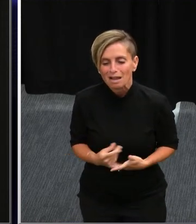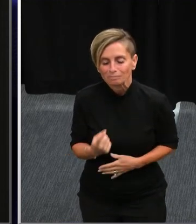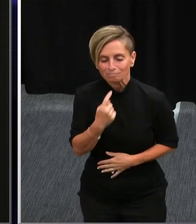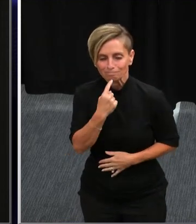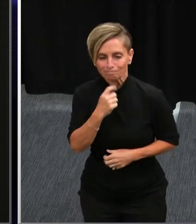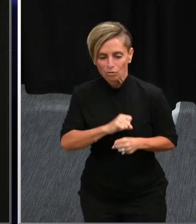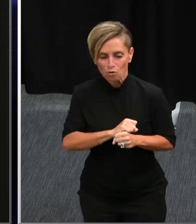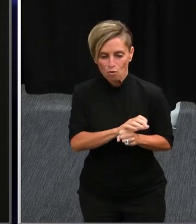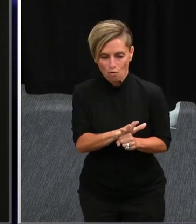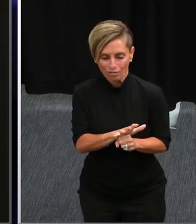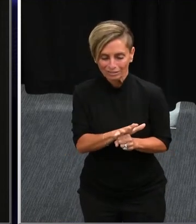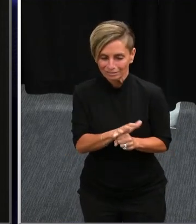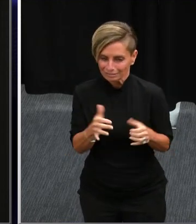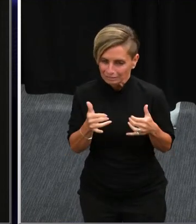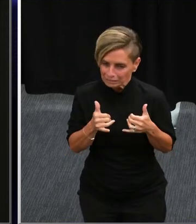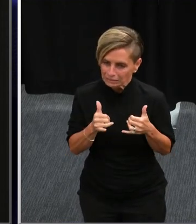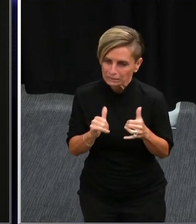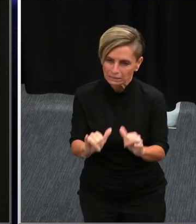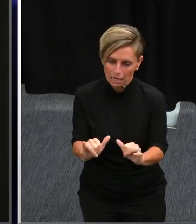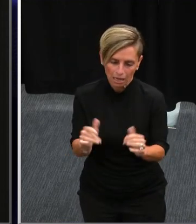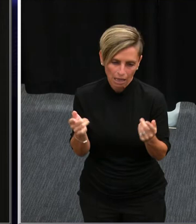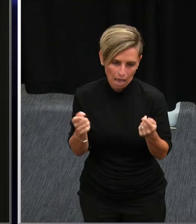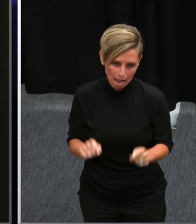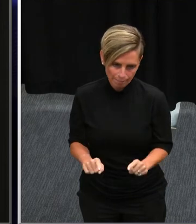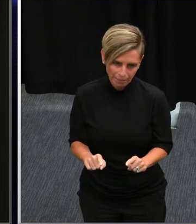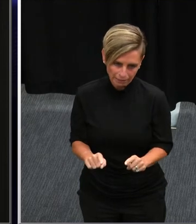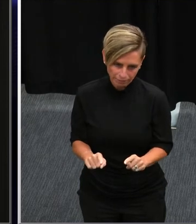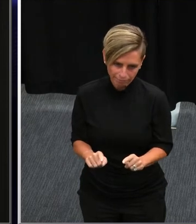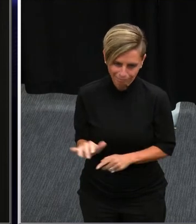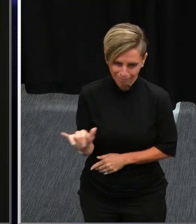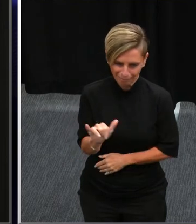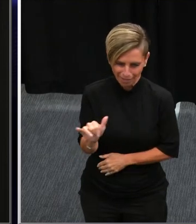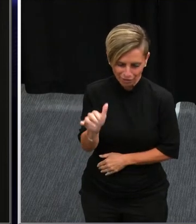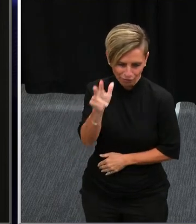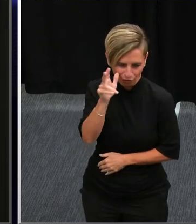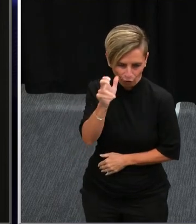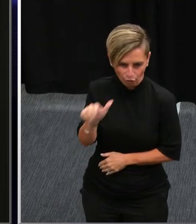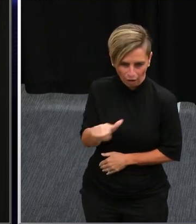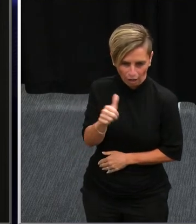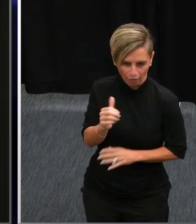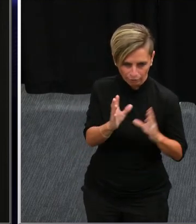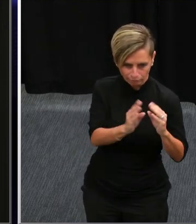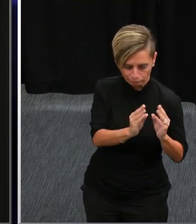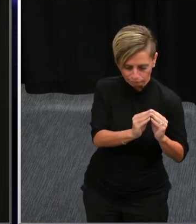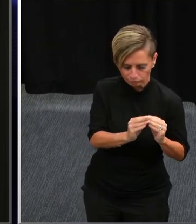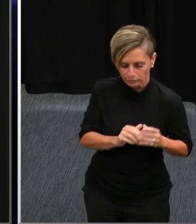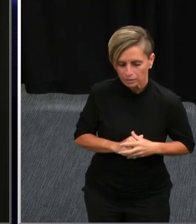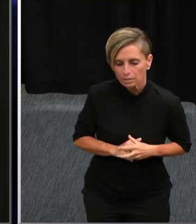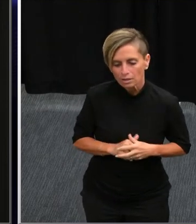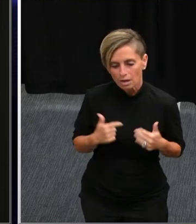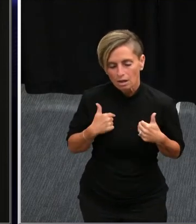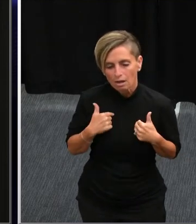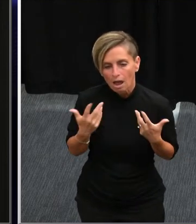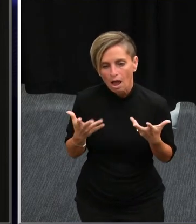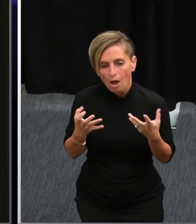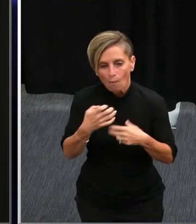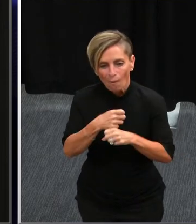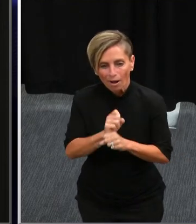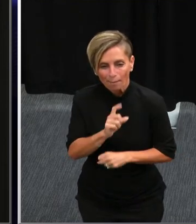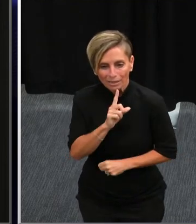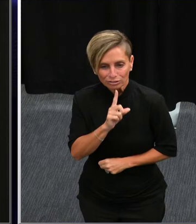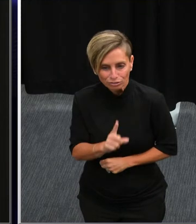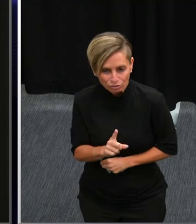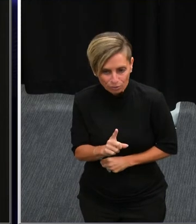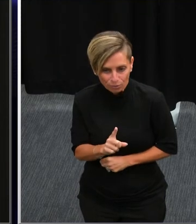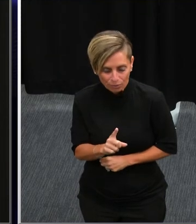in the middle of this pandemic, as our other briefings have shared. And so I want to make sure that if you are